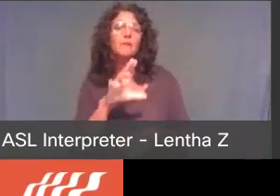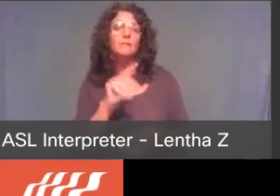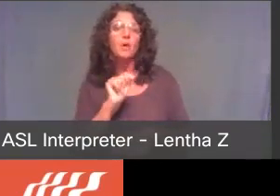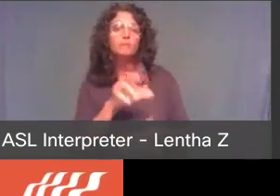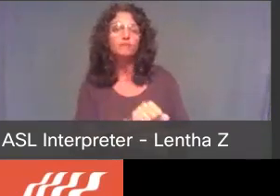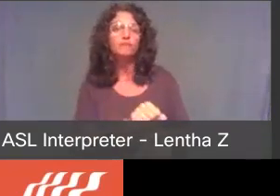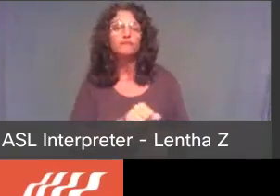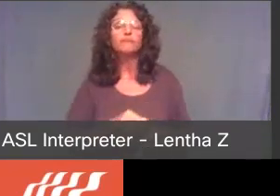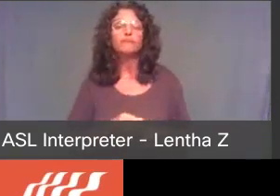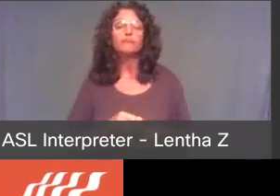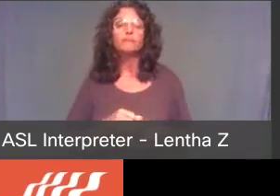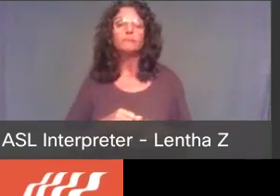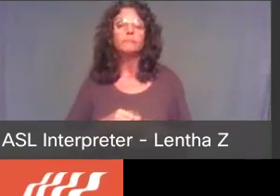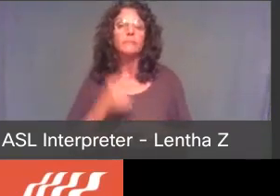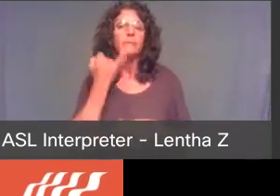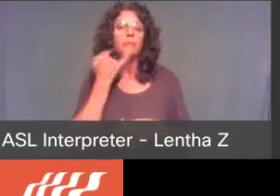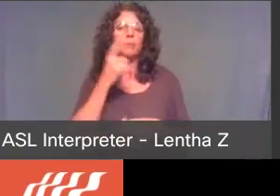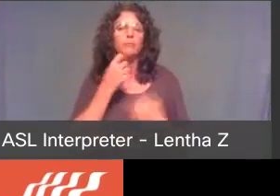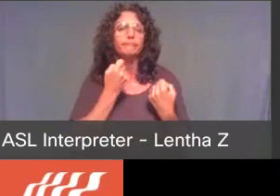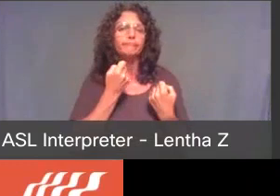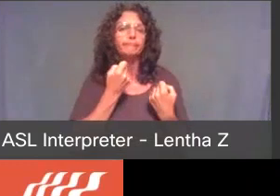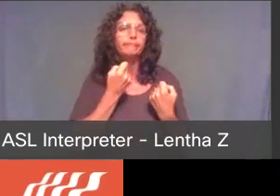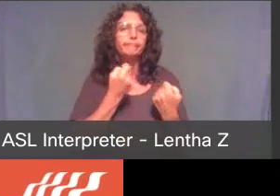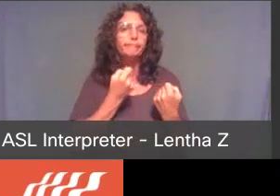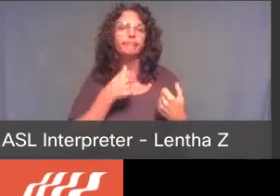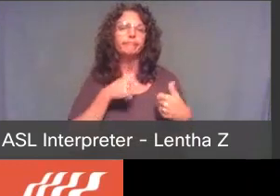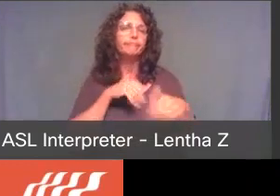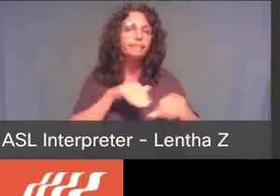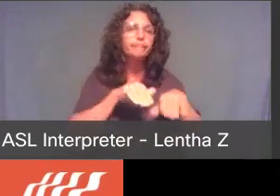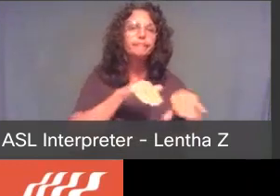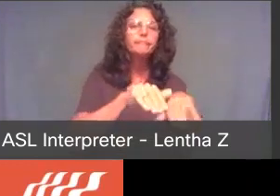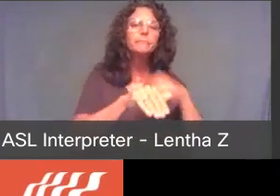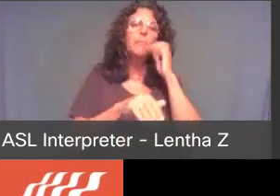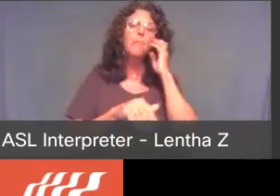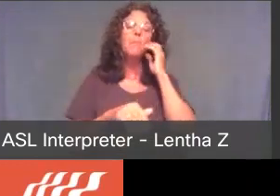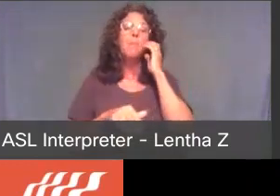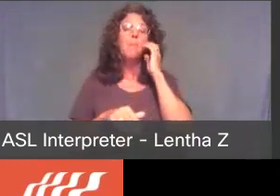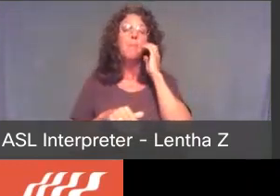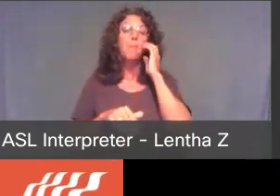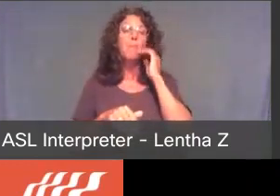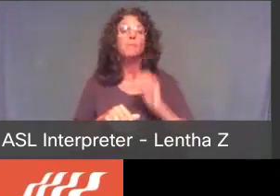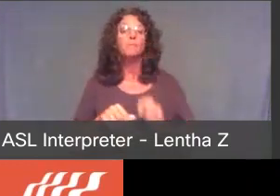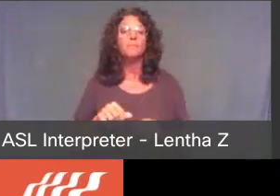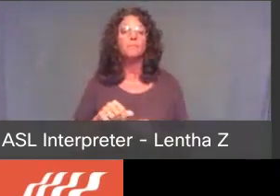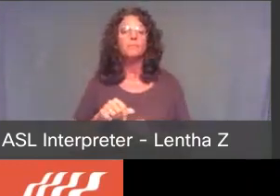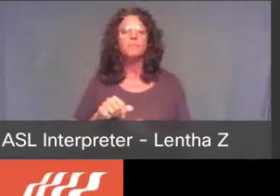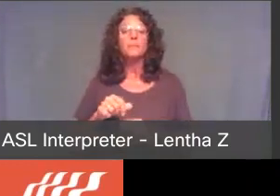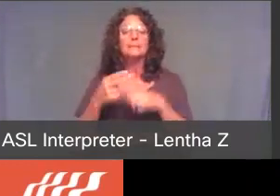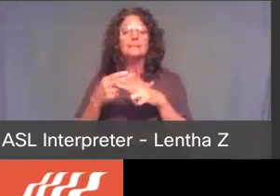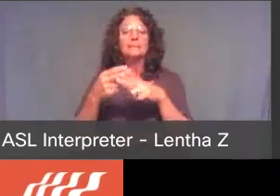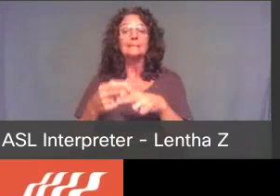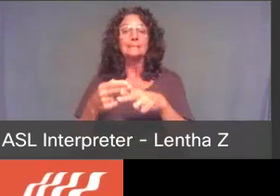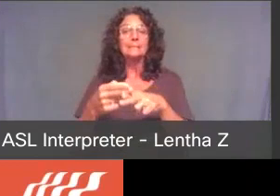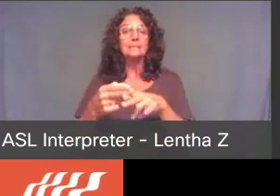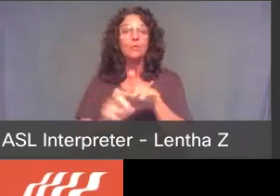in that sort of like travel on foot or by car. But we also know that for someone to be deemed a refugee, there